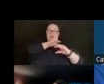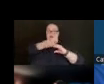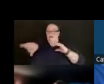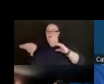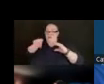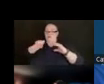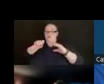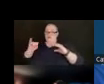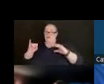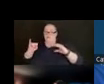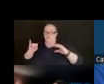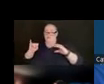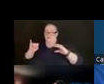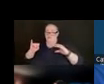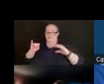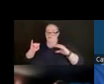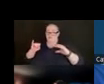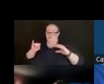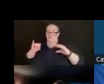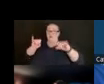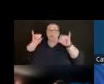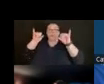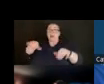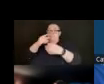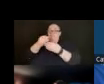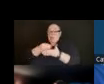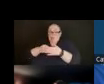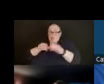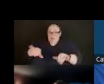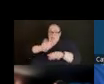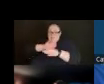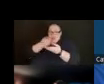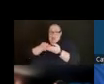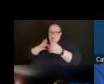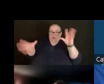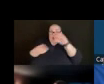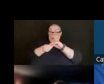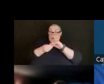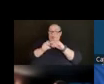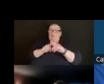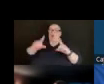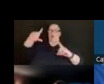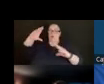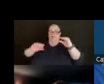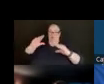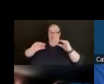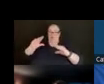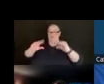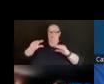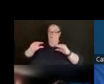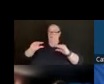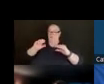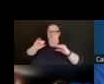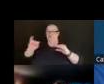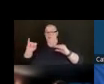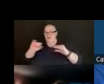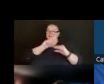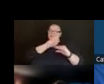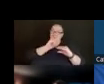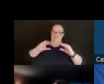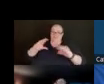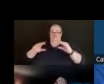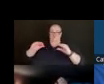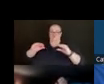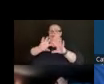still getting the same amount of money, but it's now coming from two sources, some from SSI, some from SSDI. Now, let's say a